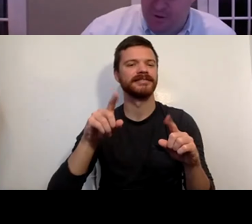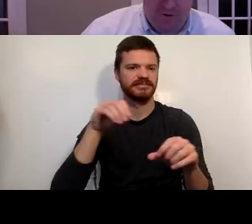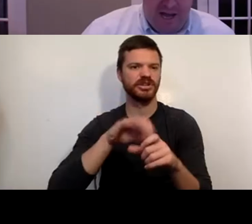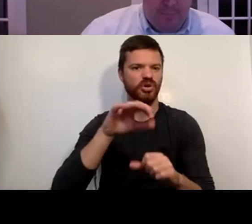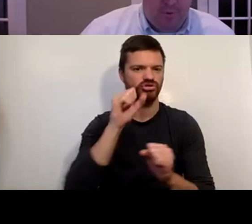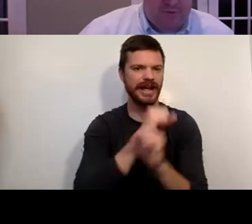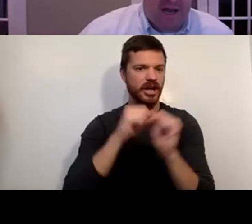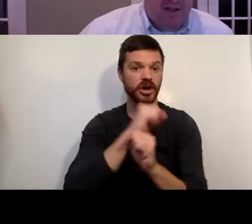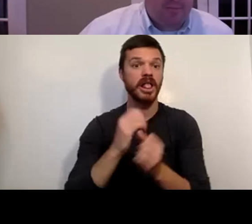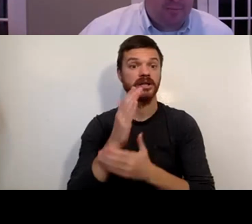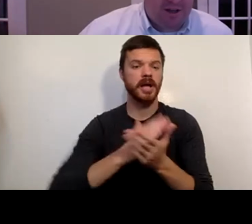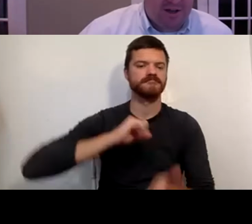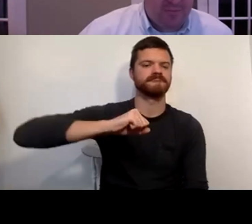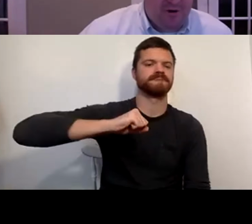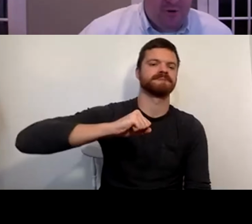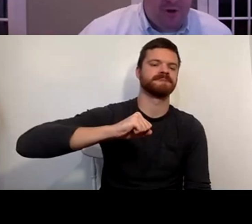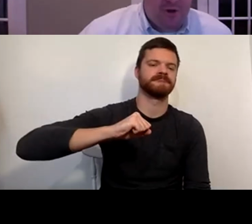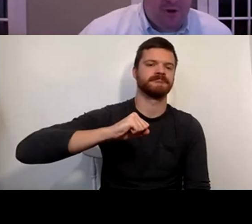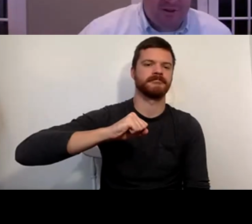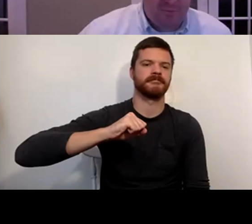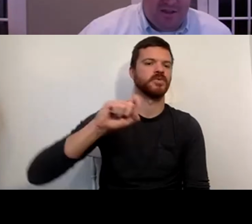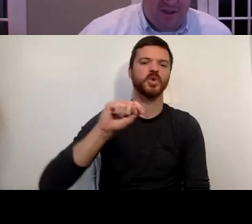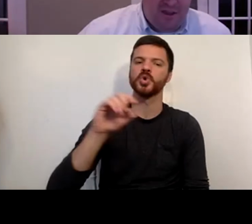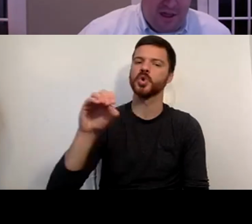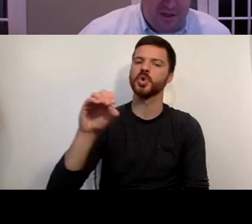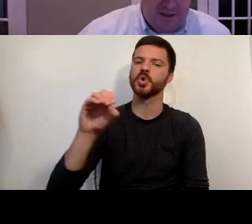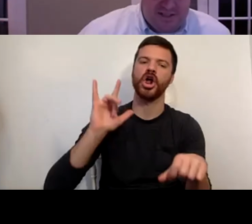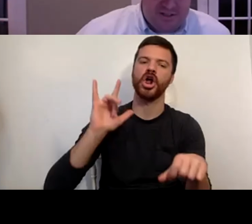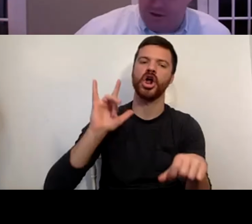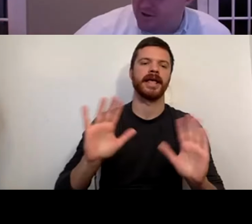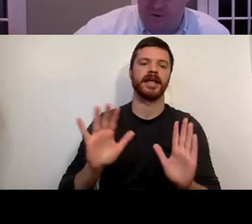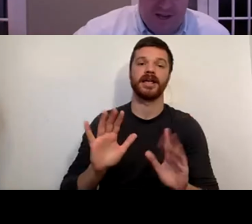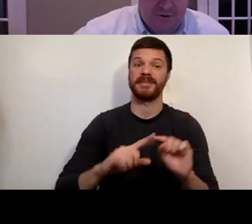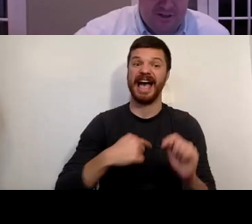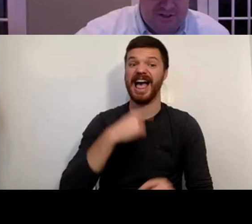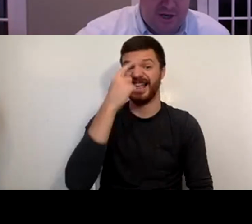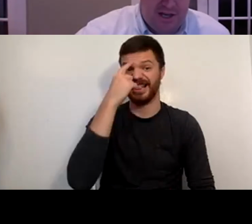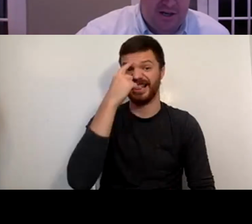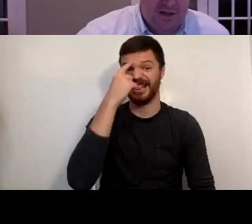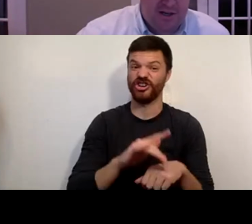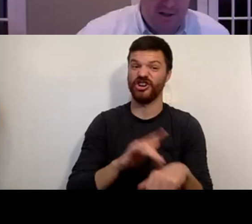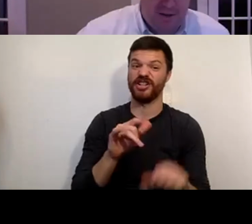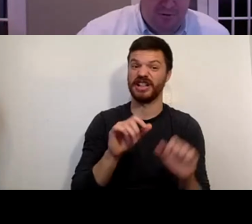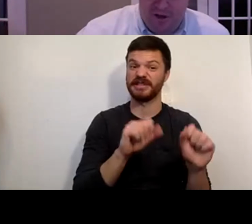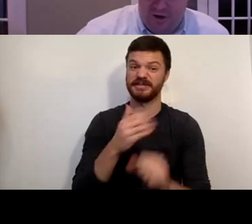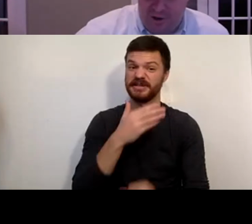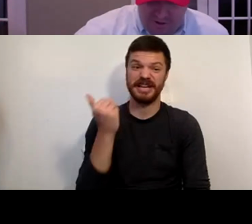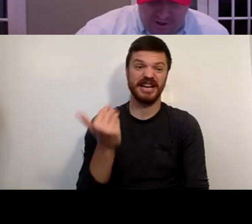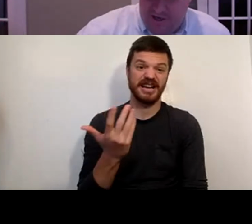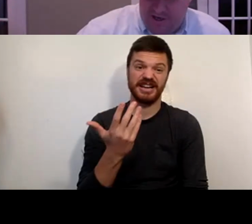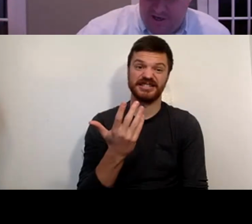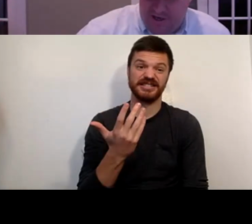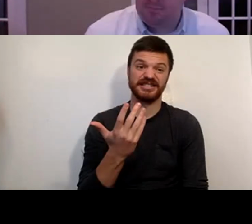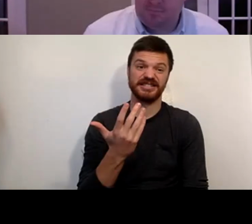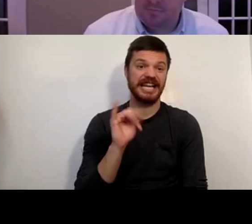some people have gotten pushback that they're doing it too early, but I think it's actually good to do that as early as you can, if you can get away with it